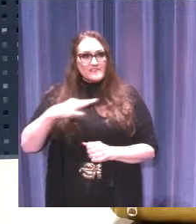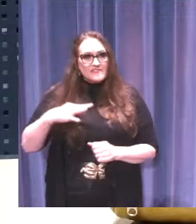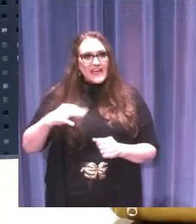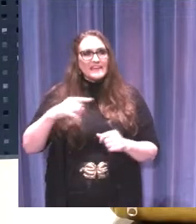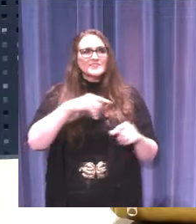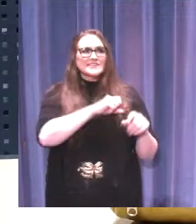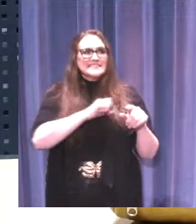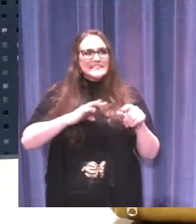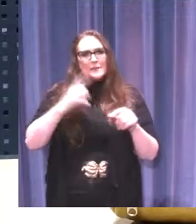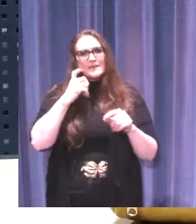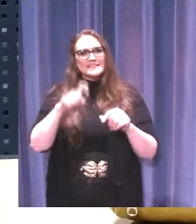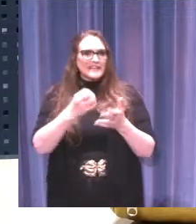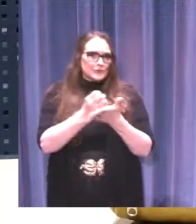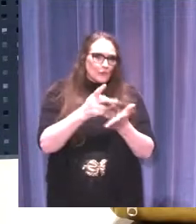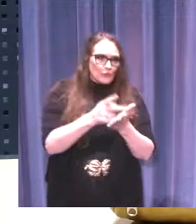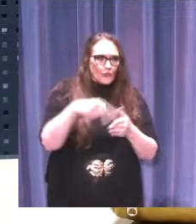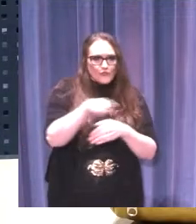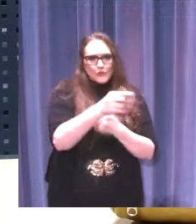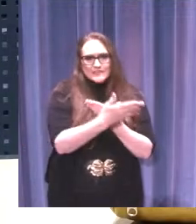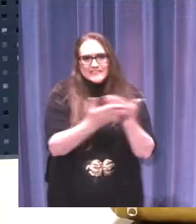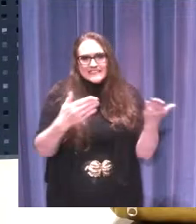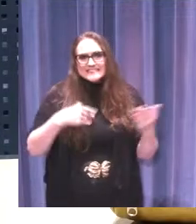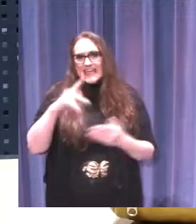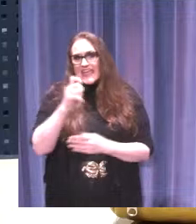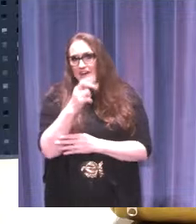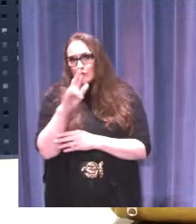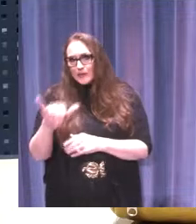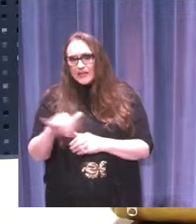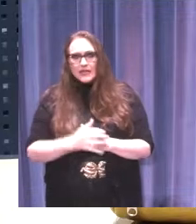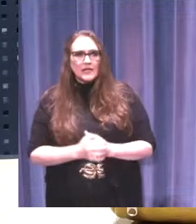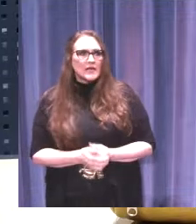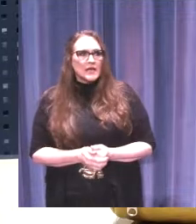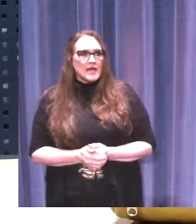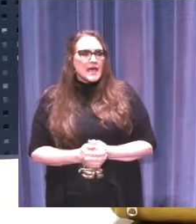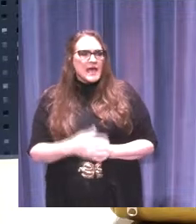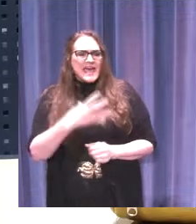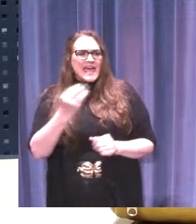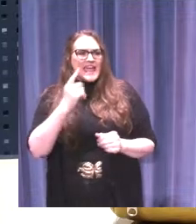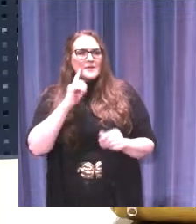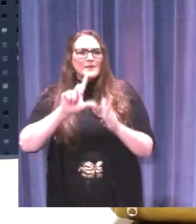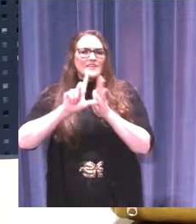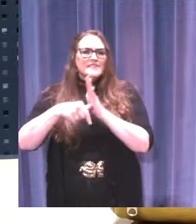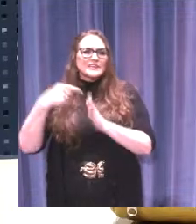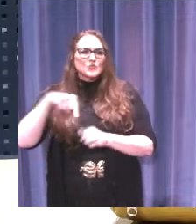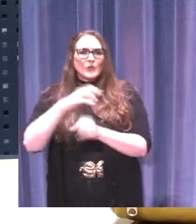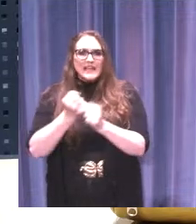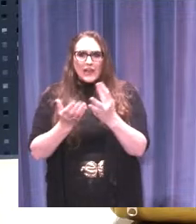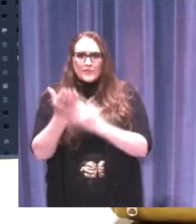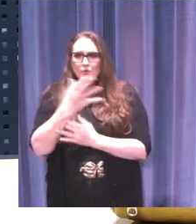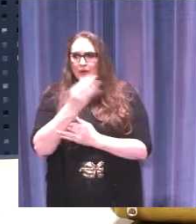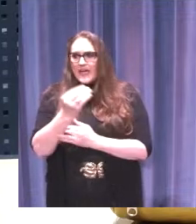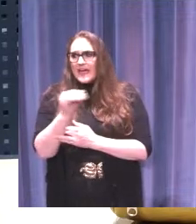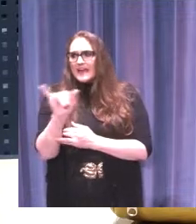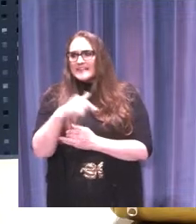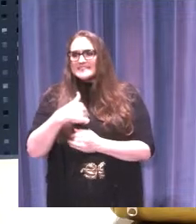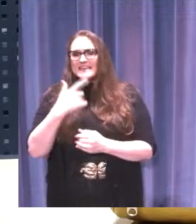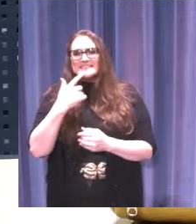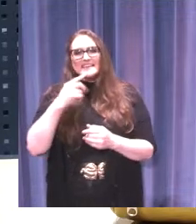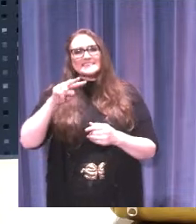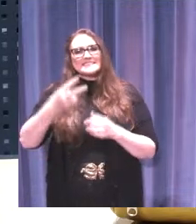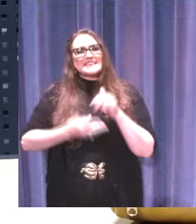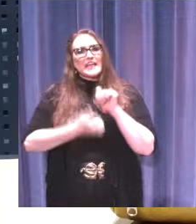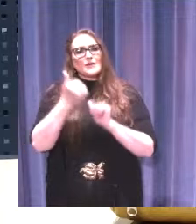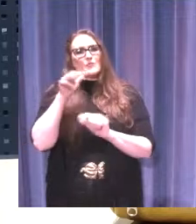because they have to approve those things at Kettering. But eventually we got it through. And as I said, it's the second